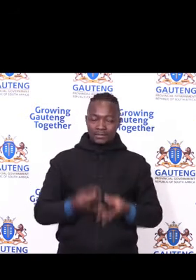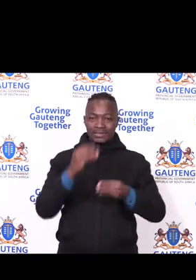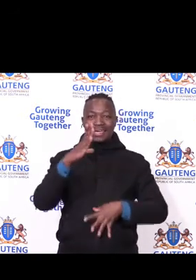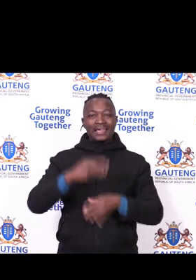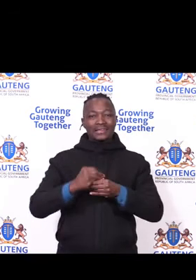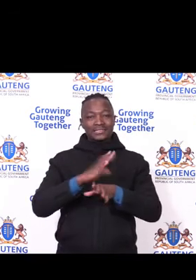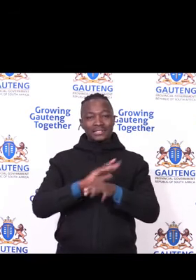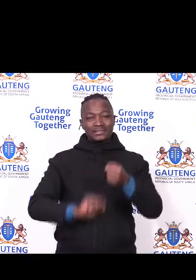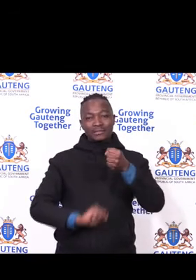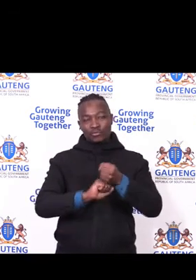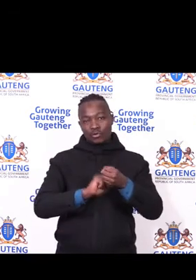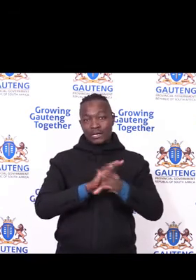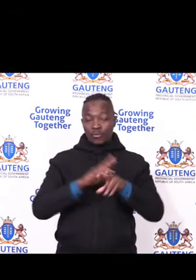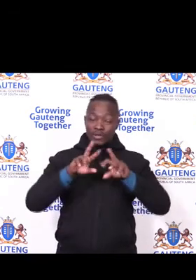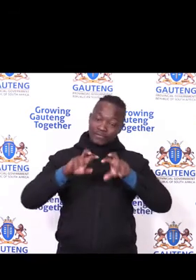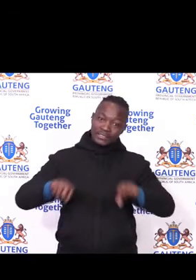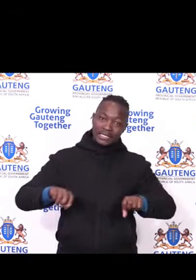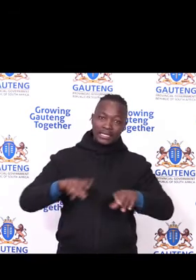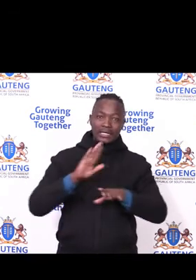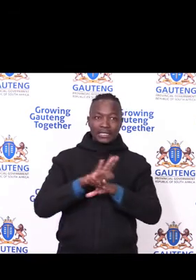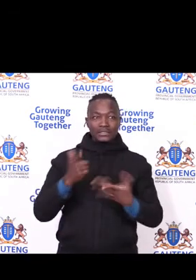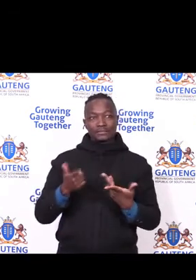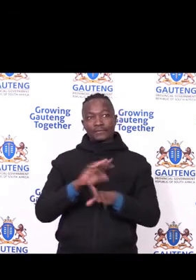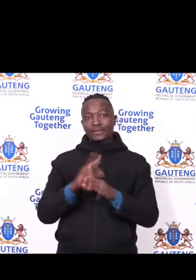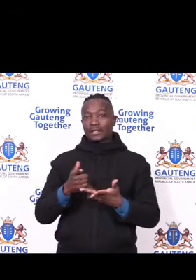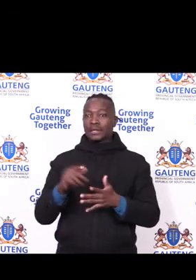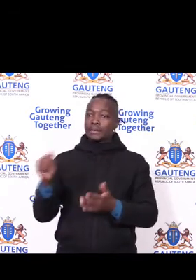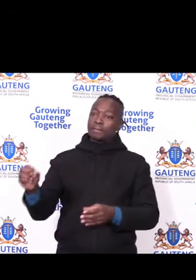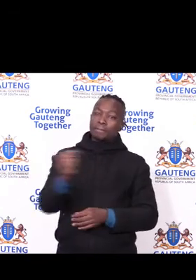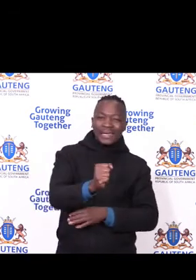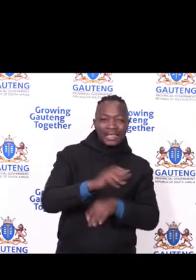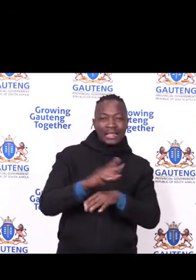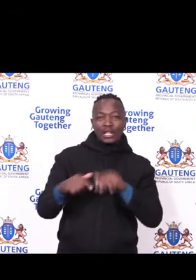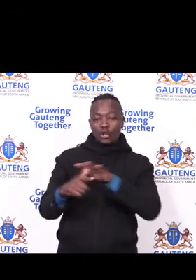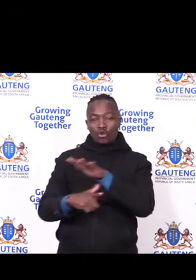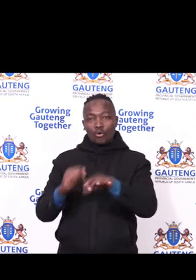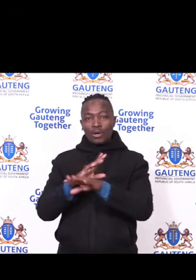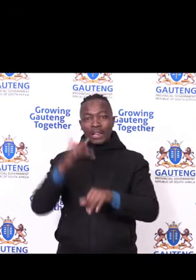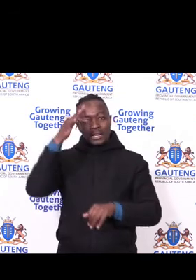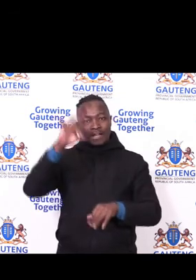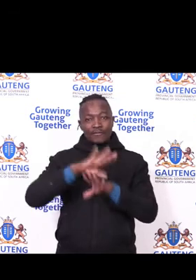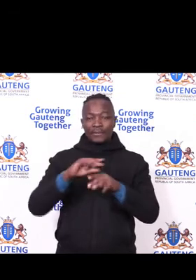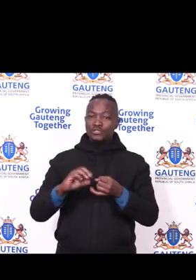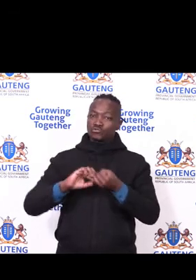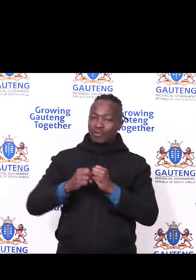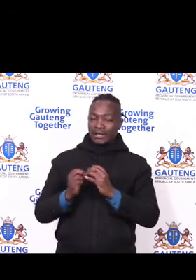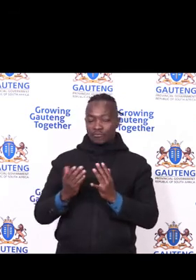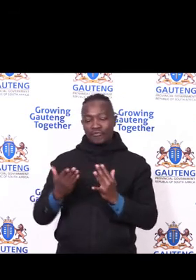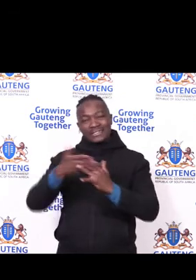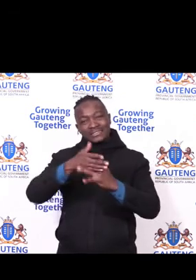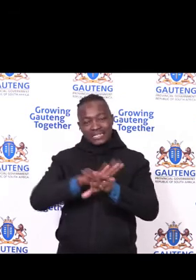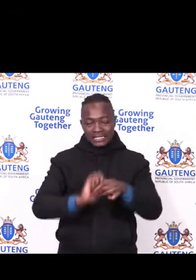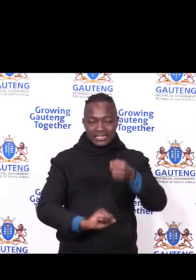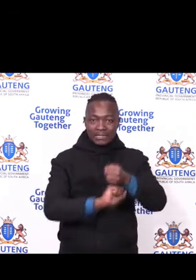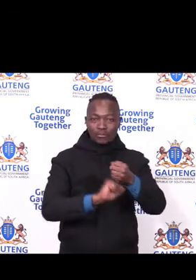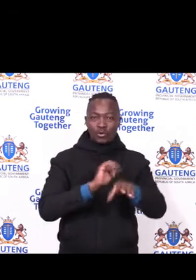also investigating the likelihood of also bringing local government to provide an intervention and support where